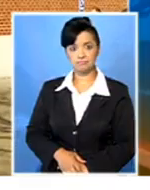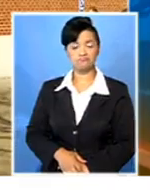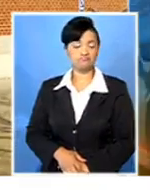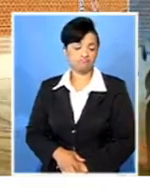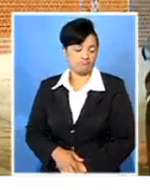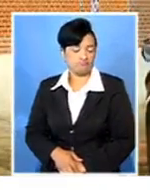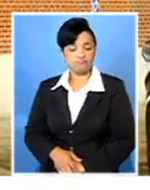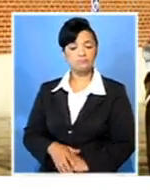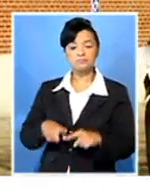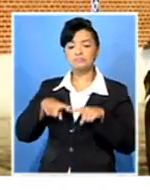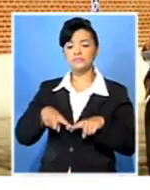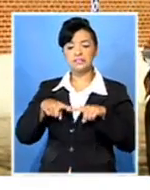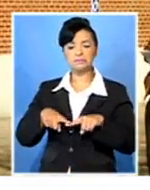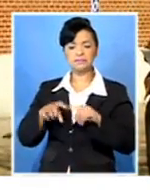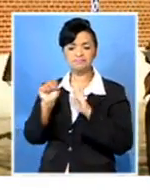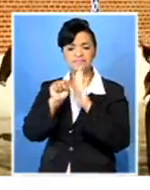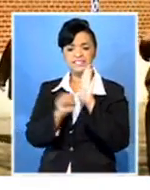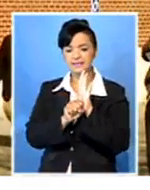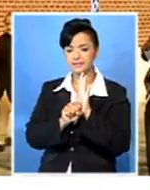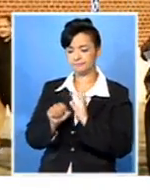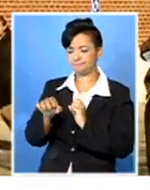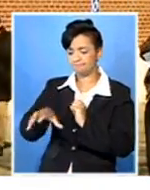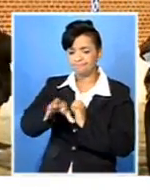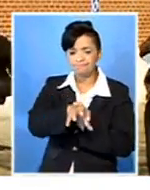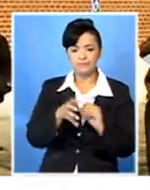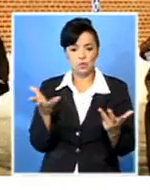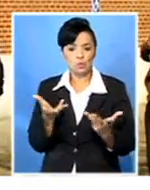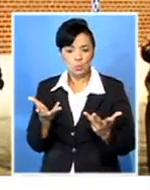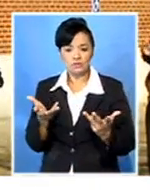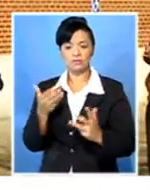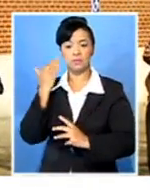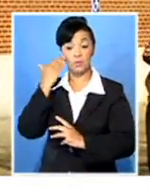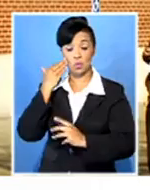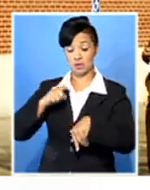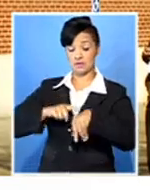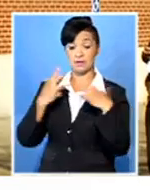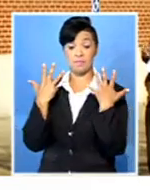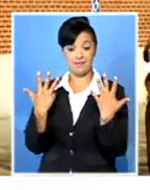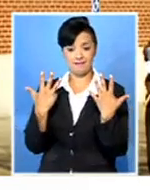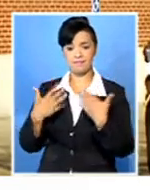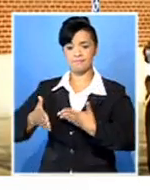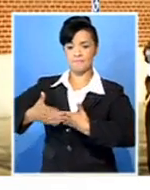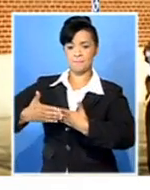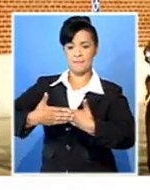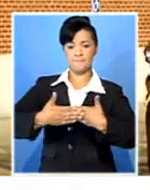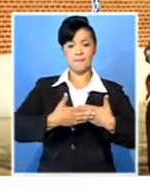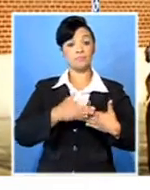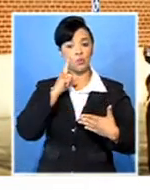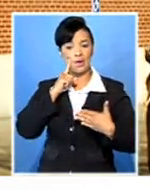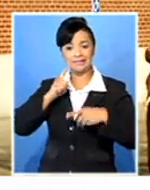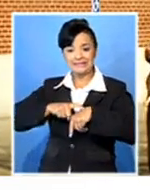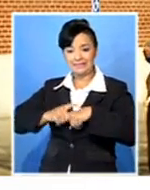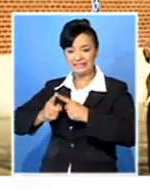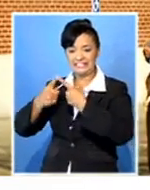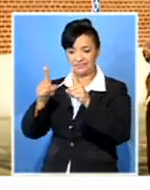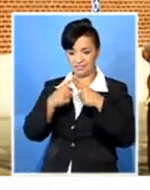Well, it depends on which state you're in. Polls will generally opened at 6 this morning. A lot of them are closing at 9 p.m. Of course, there's 6 time zones in the United States. But